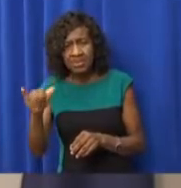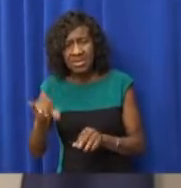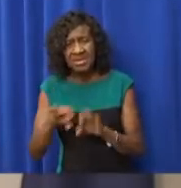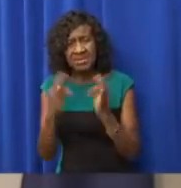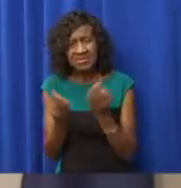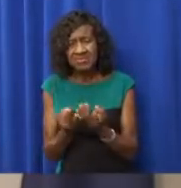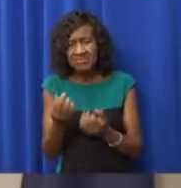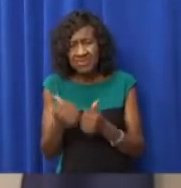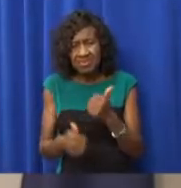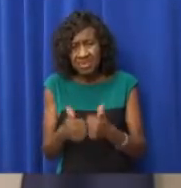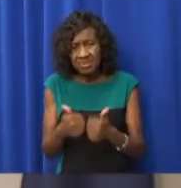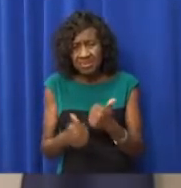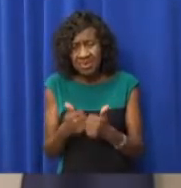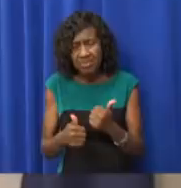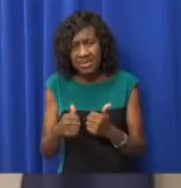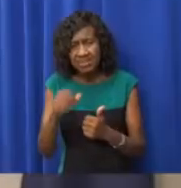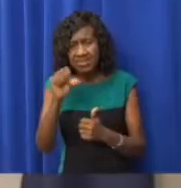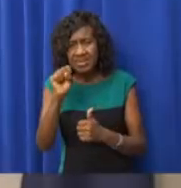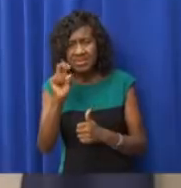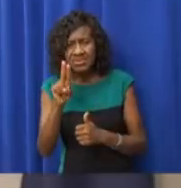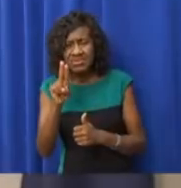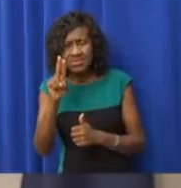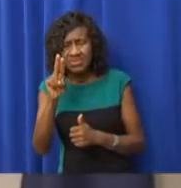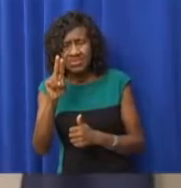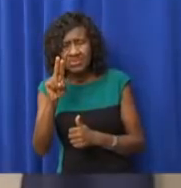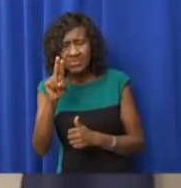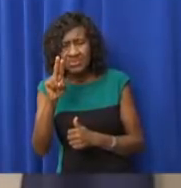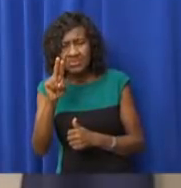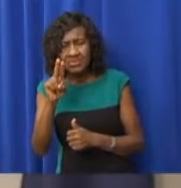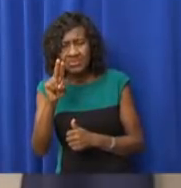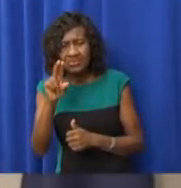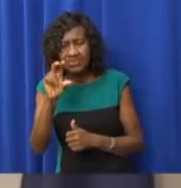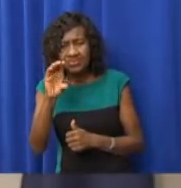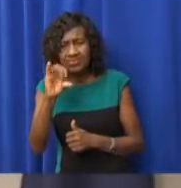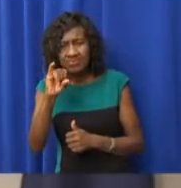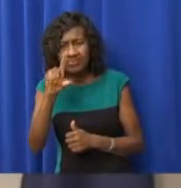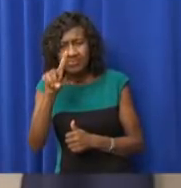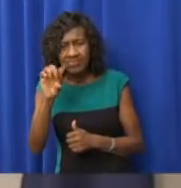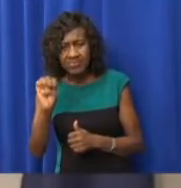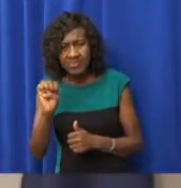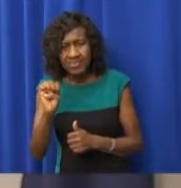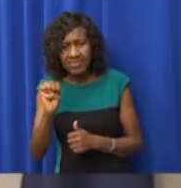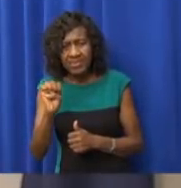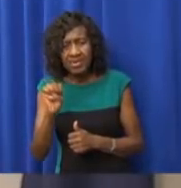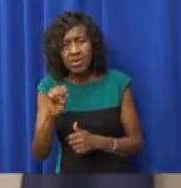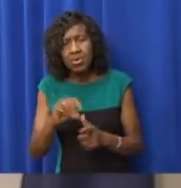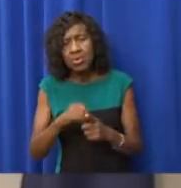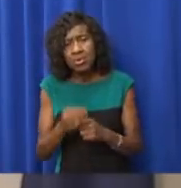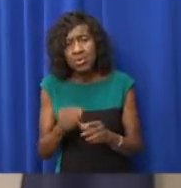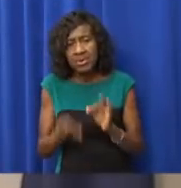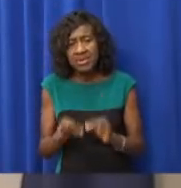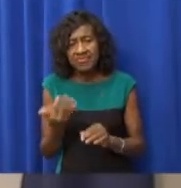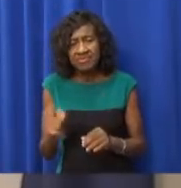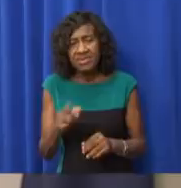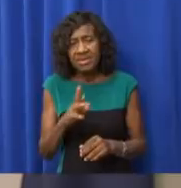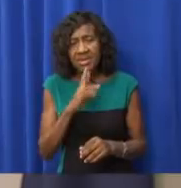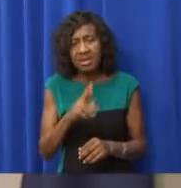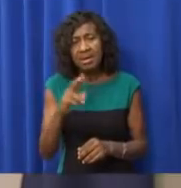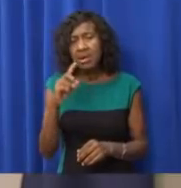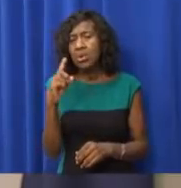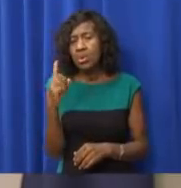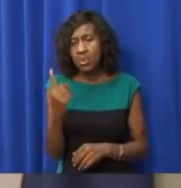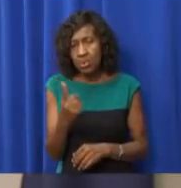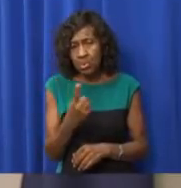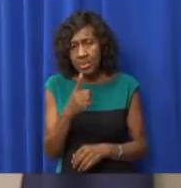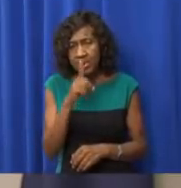problems, suicidal thoughts, loneliness, or anything else that is concerning to them.